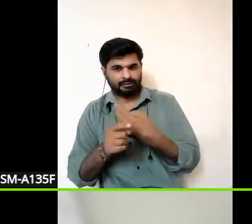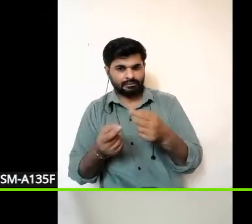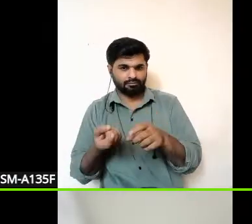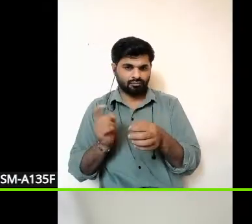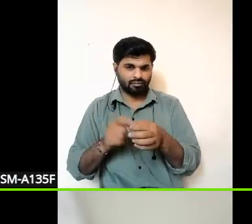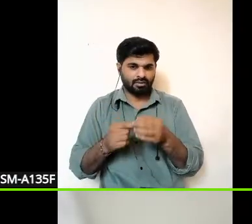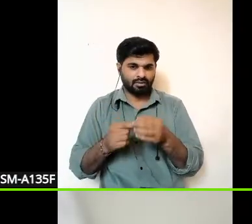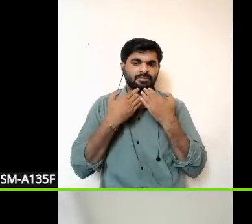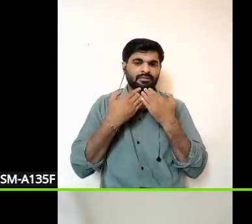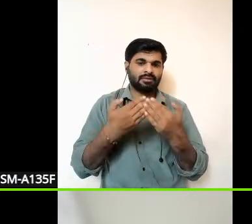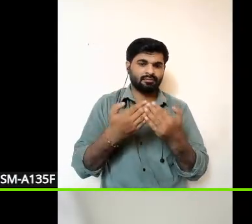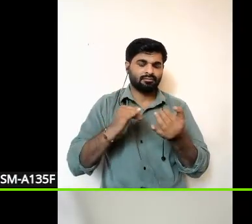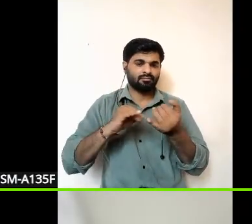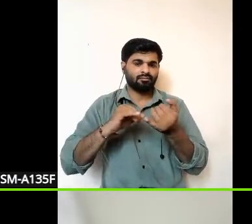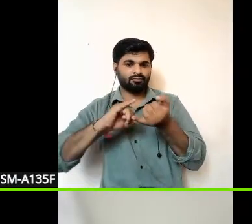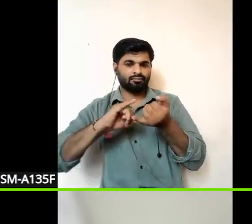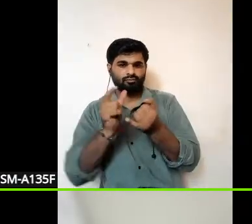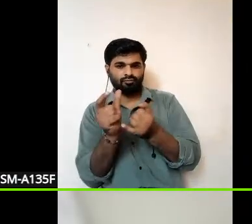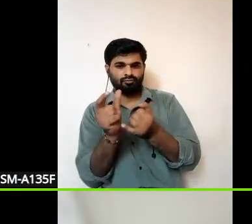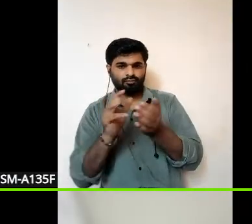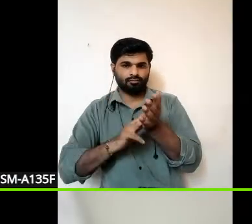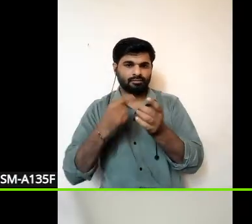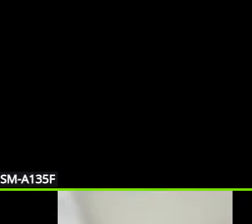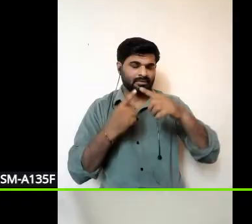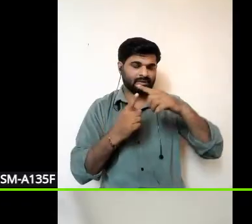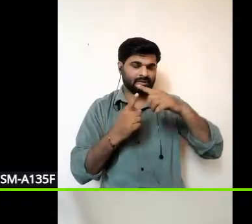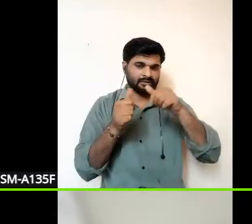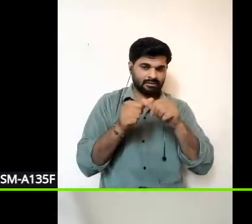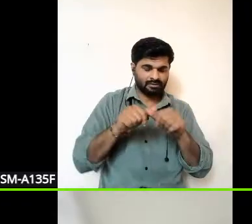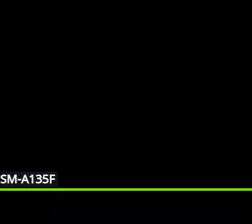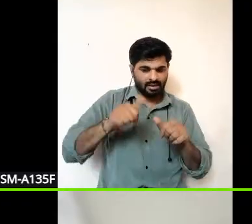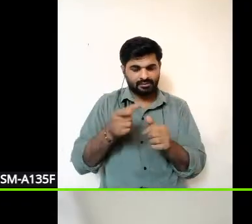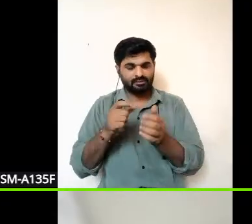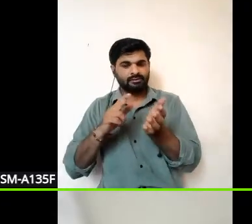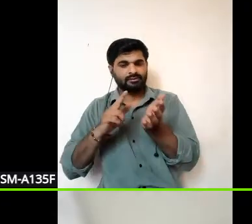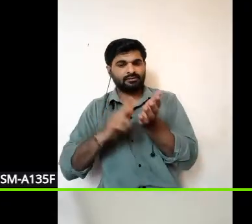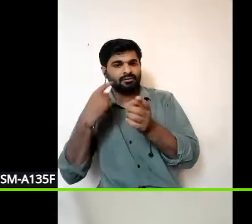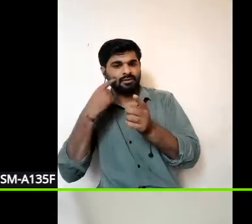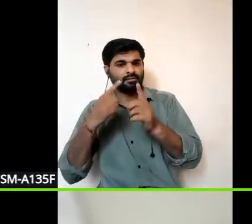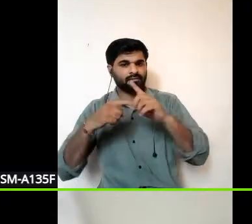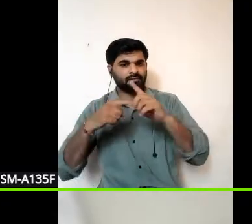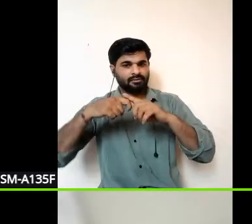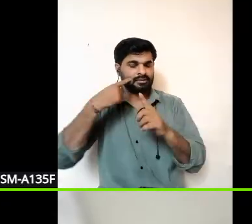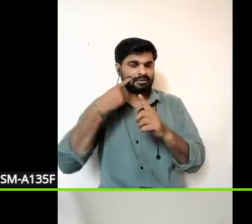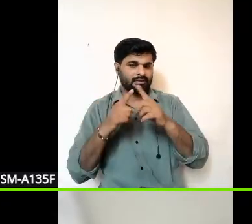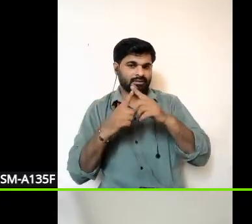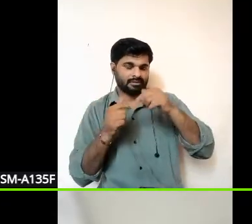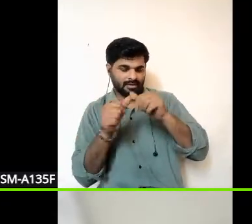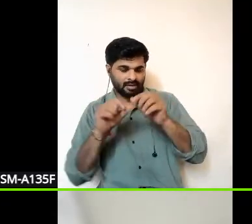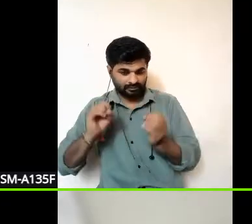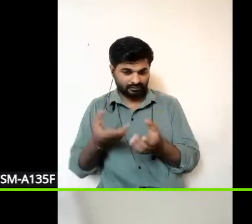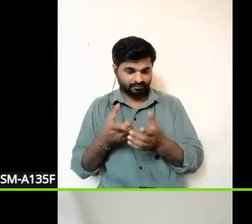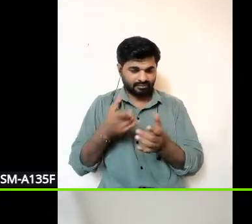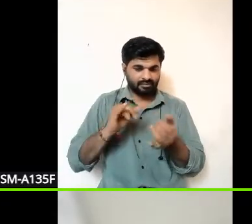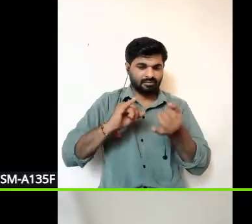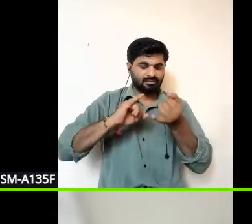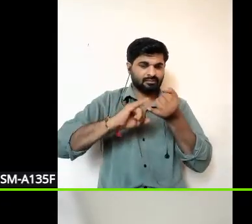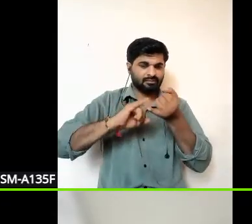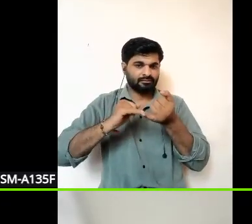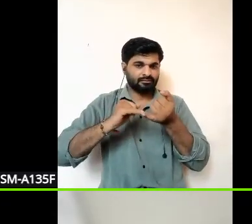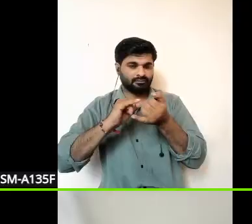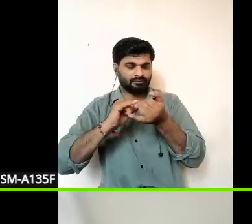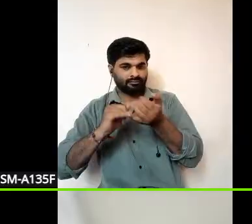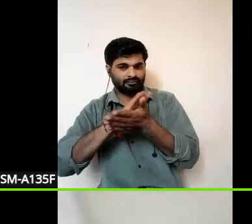Nikita. Um, We'll start with Shashank. So we were just I just wanted